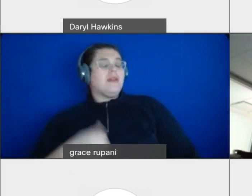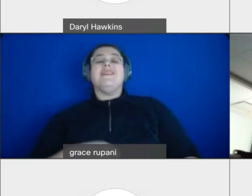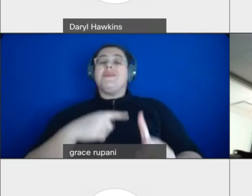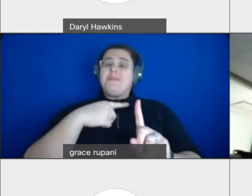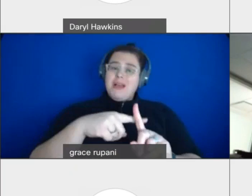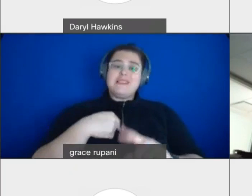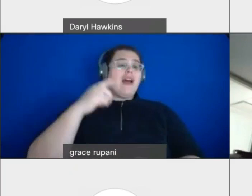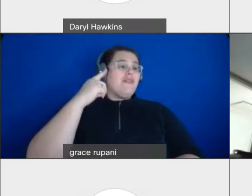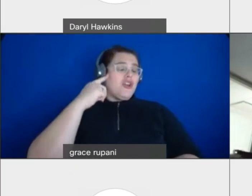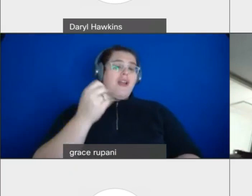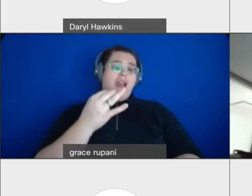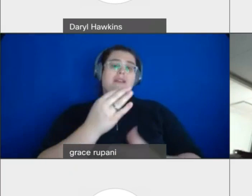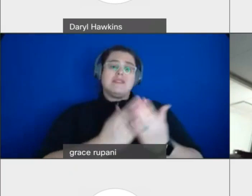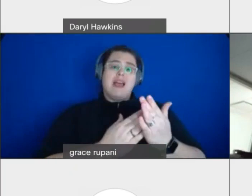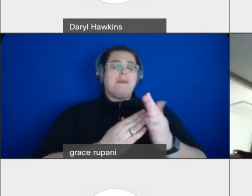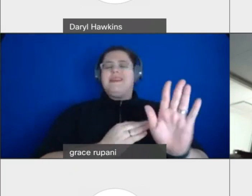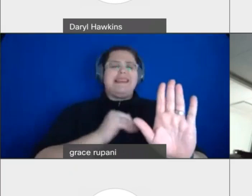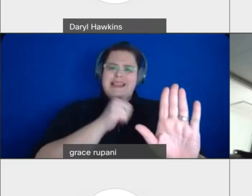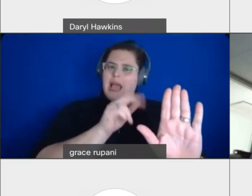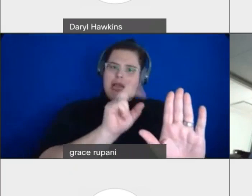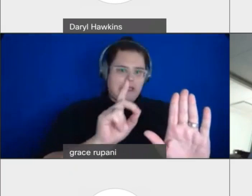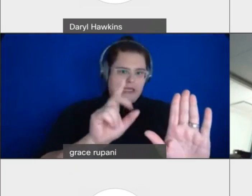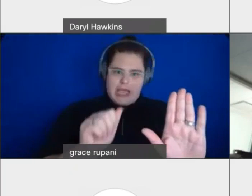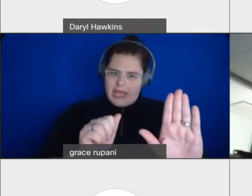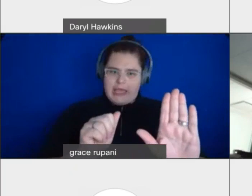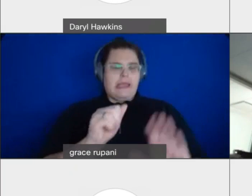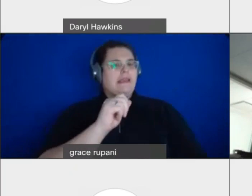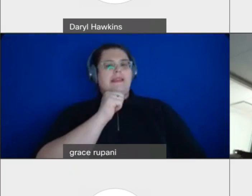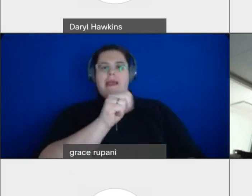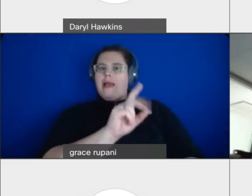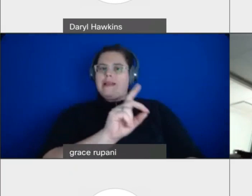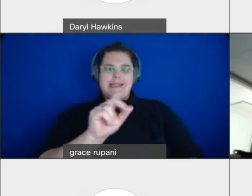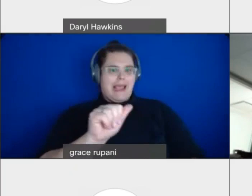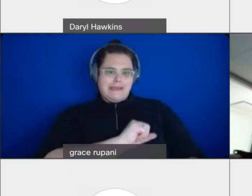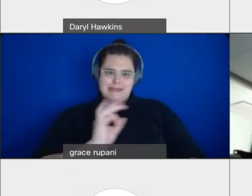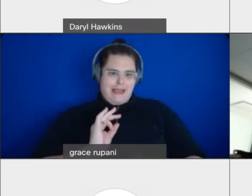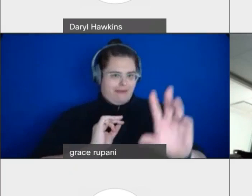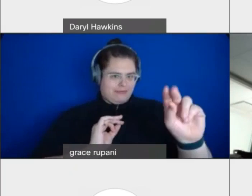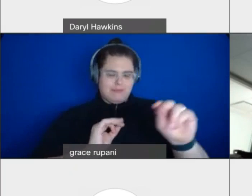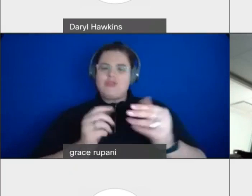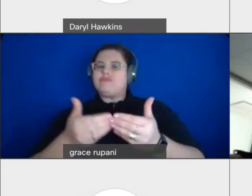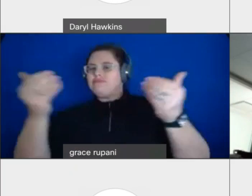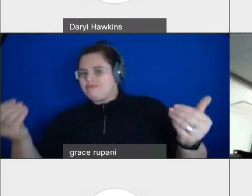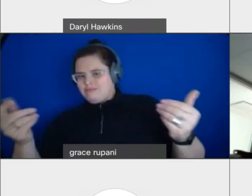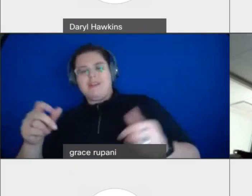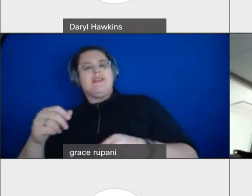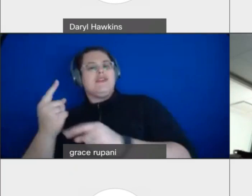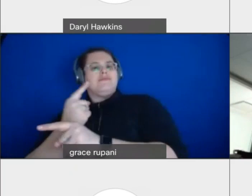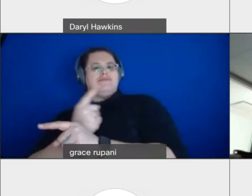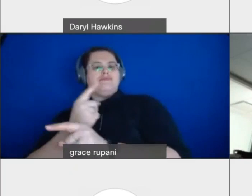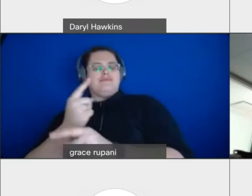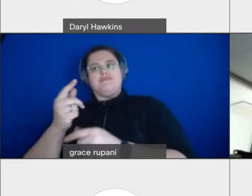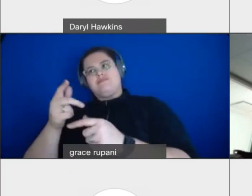and this is not DDA target population and or staff, but I've heard of people who've been able to get the